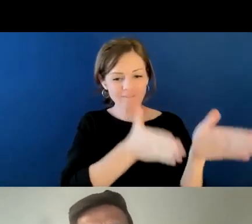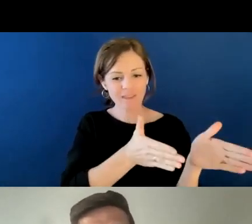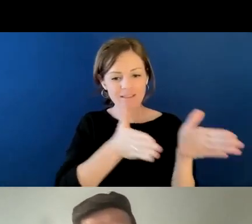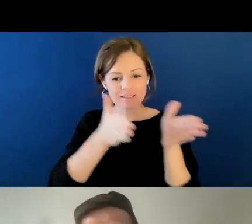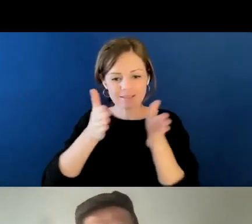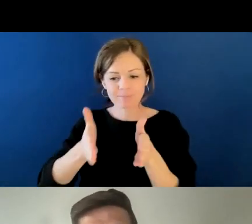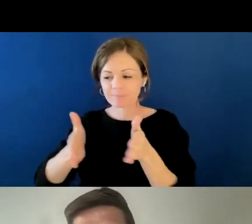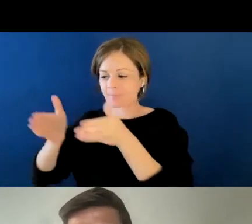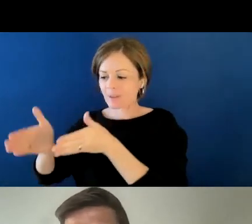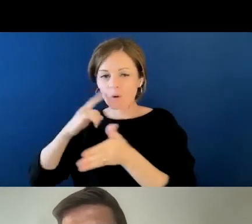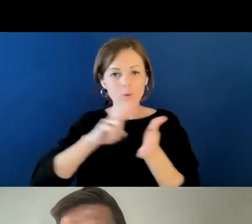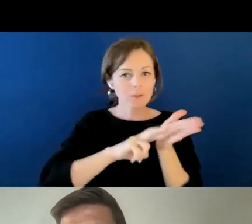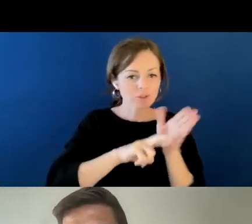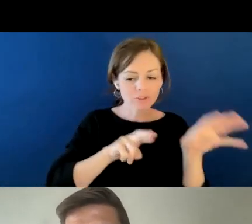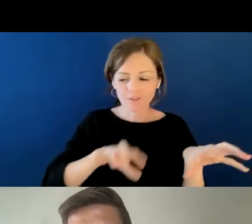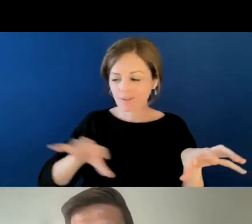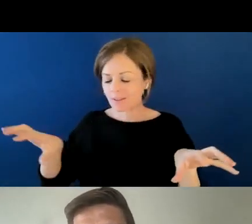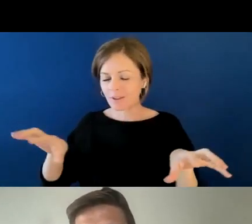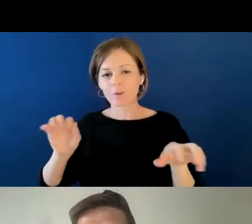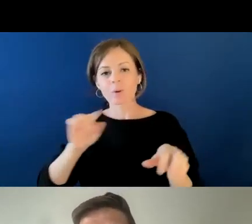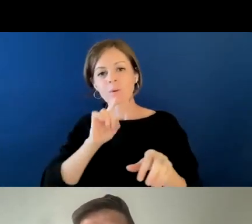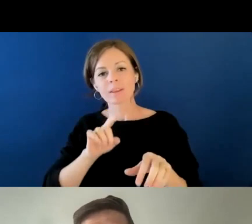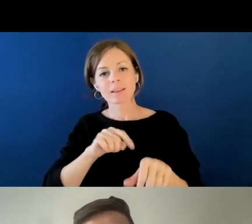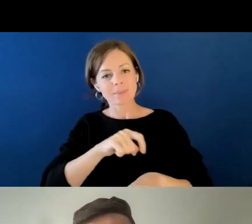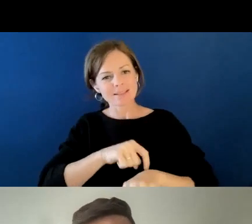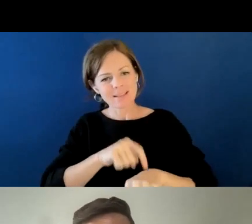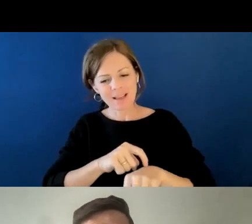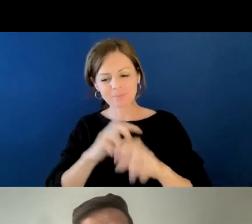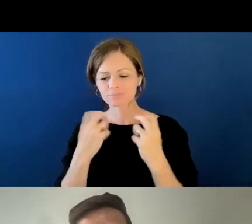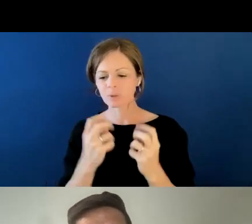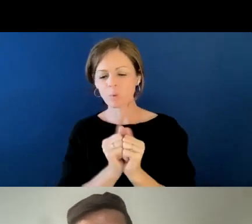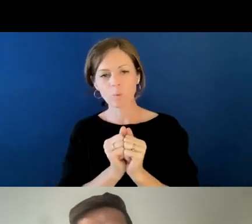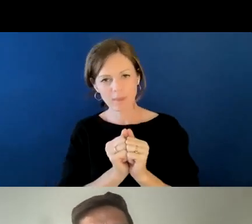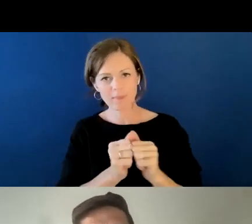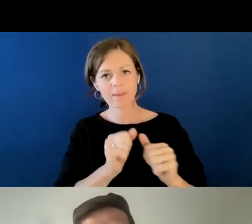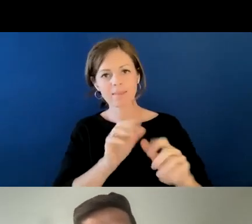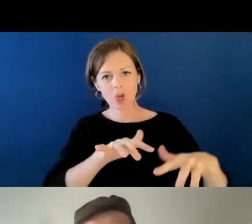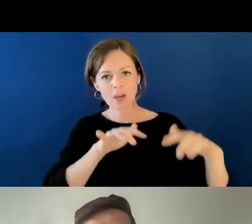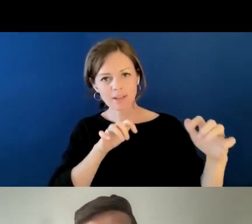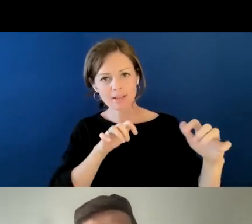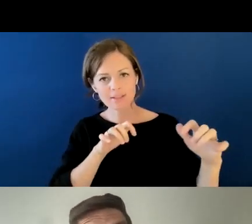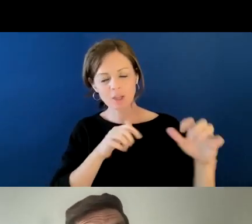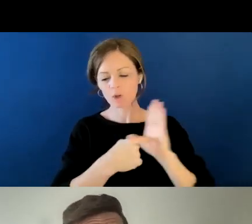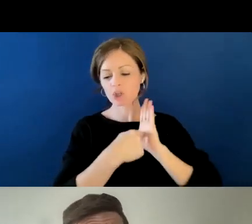our audiences, all of the audiences that Liz had mentioned. And we put messaging in front of them